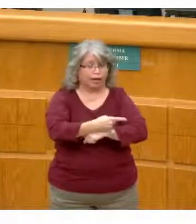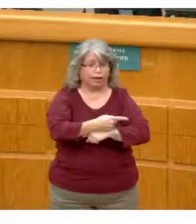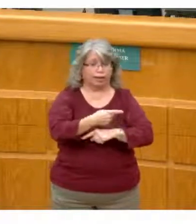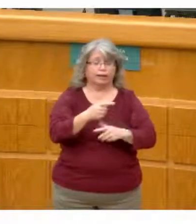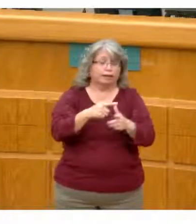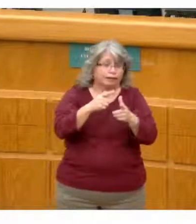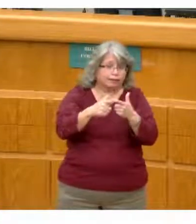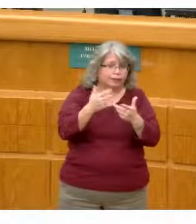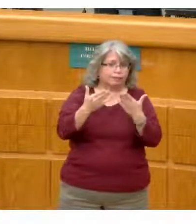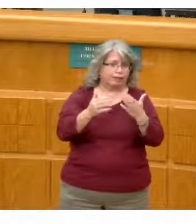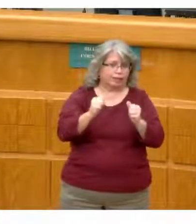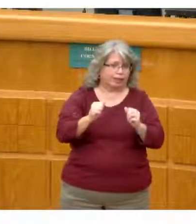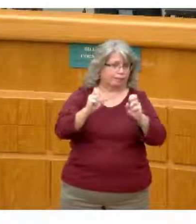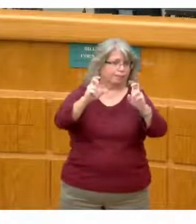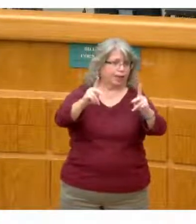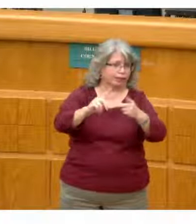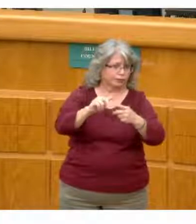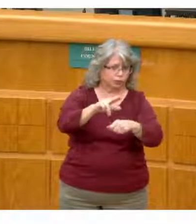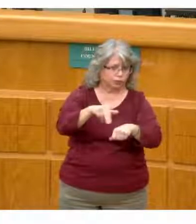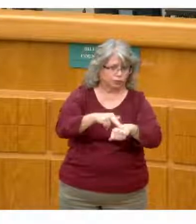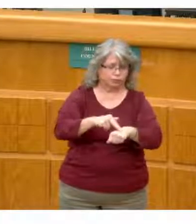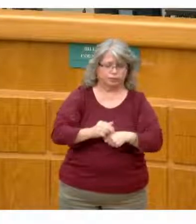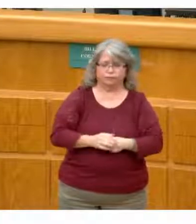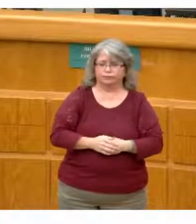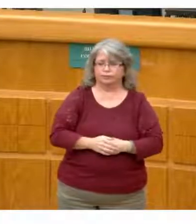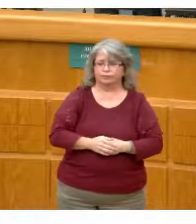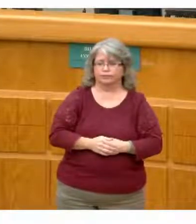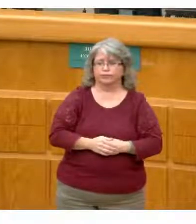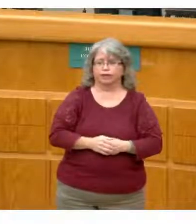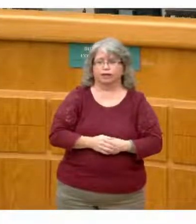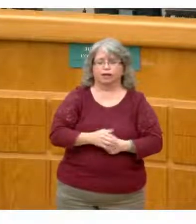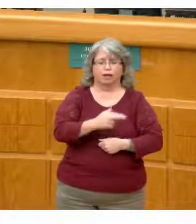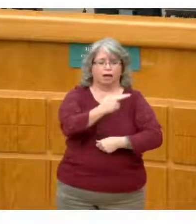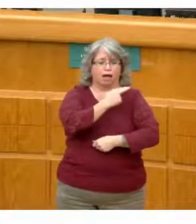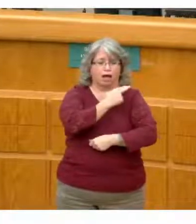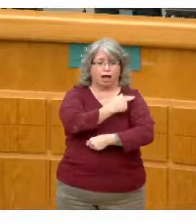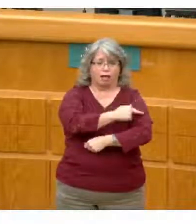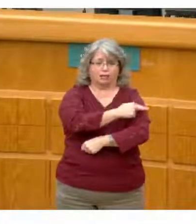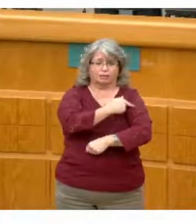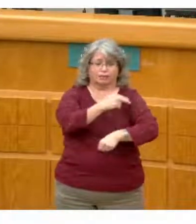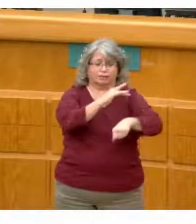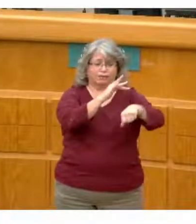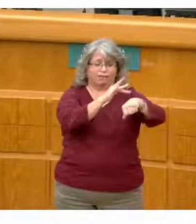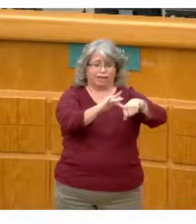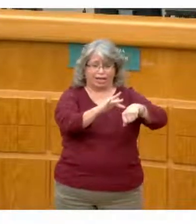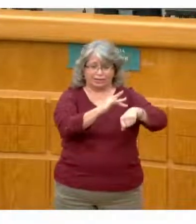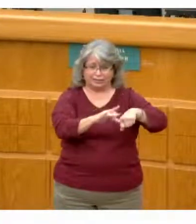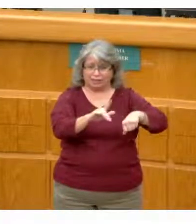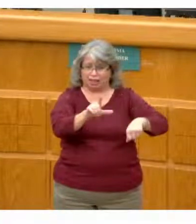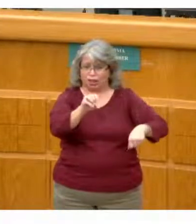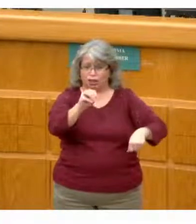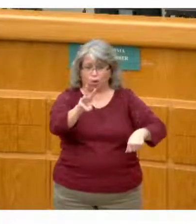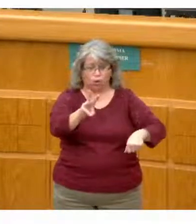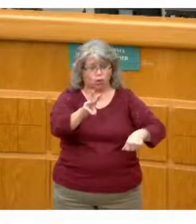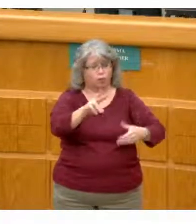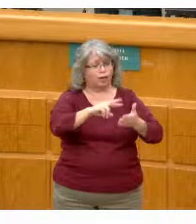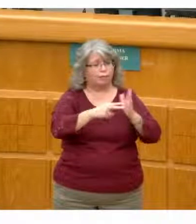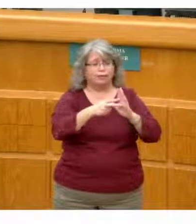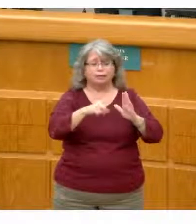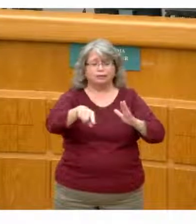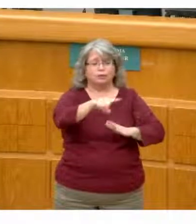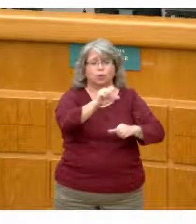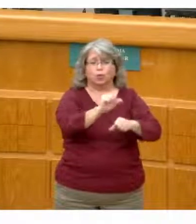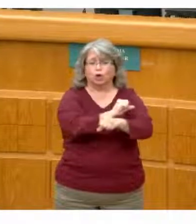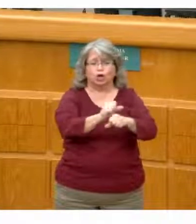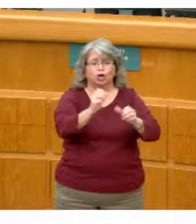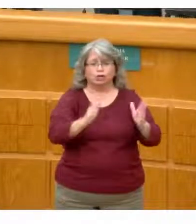normal. Hospital vacancy is low, and so that's going to affect morale in the hospital, the people that have been dealing with